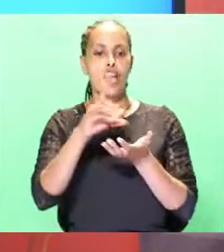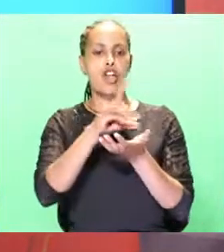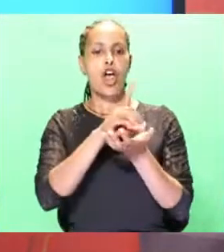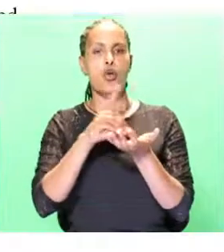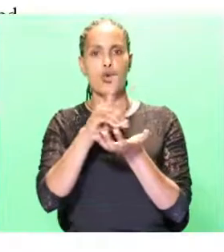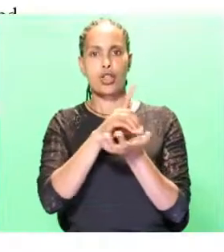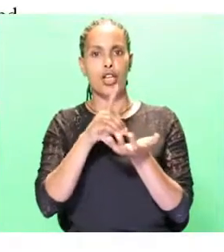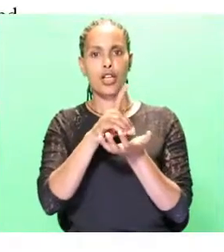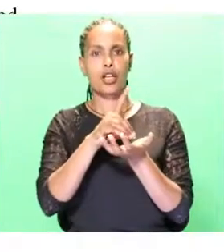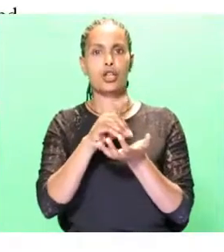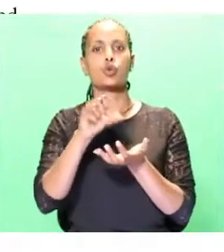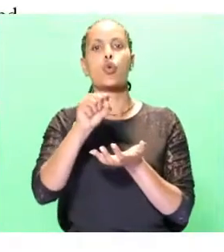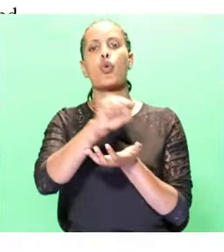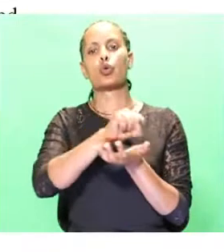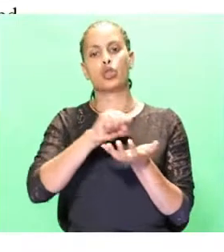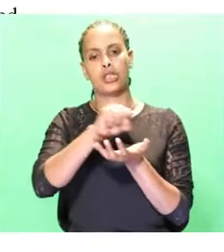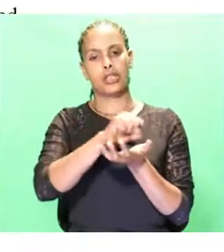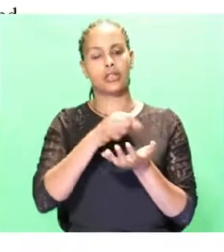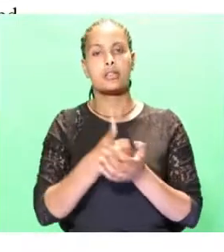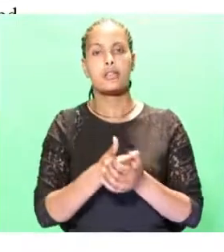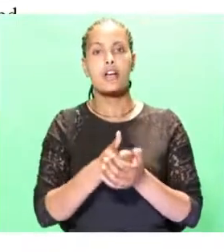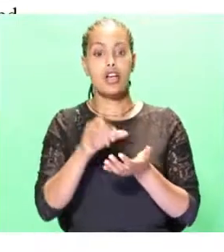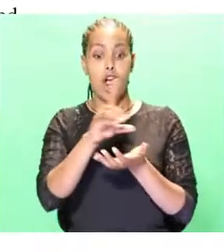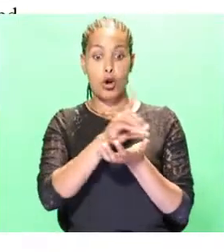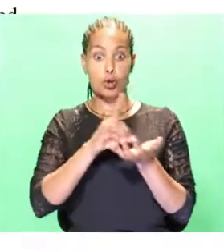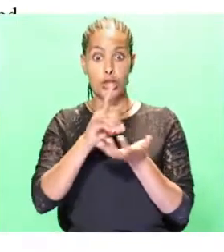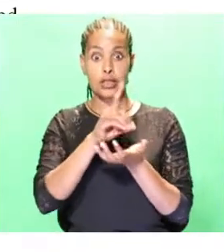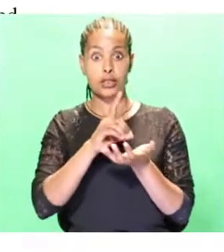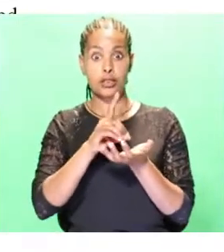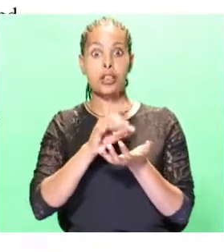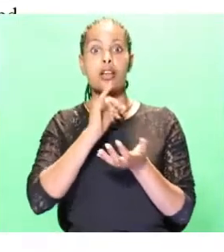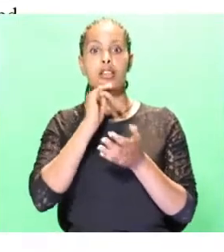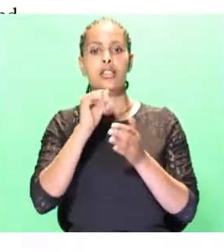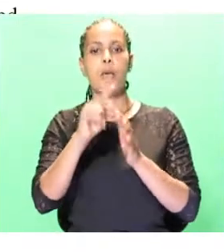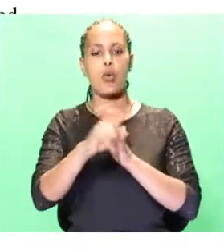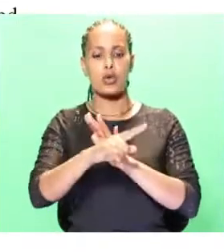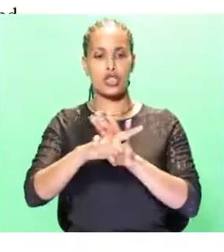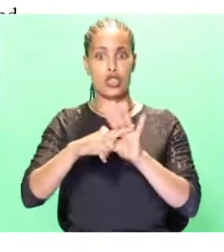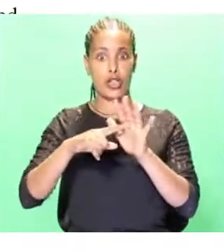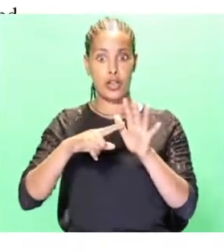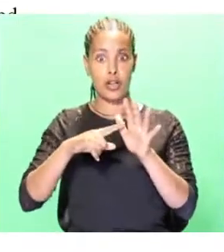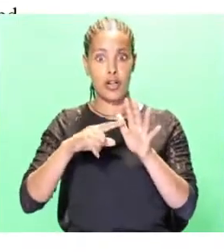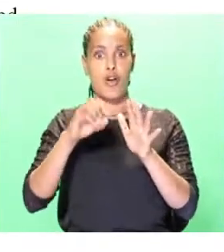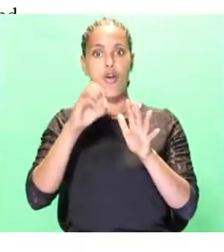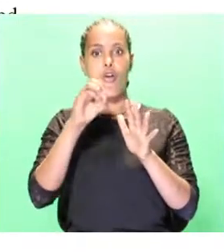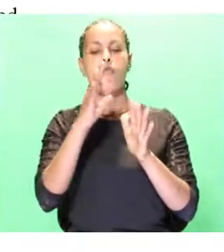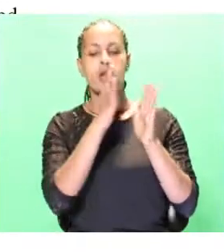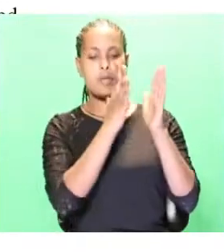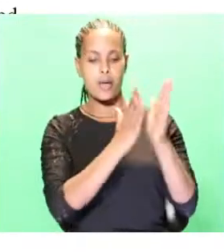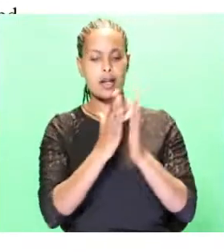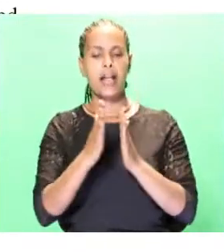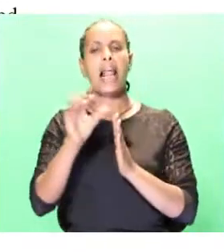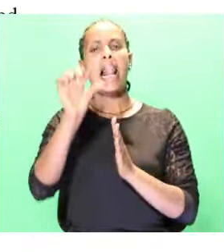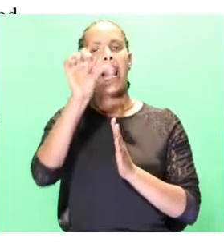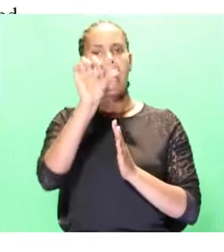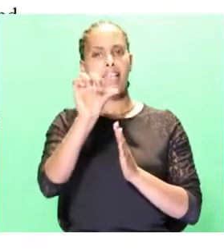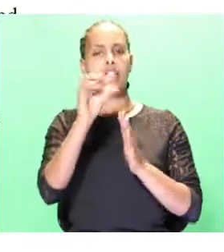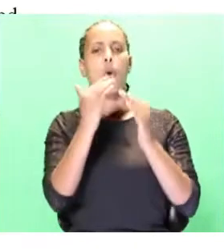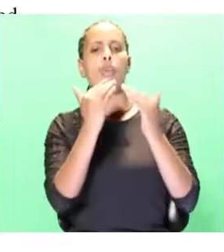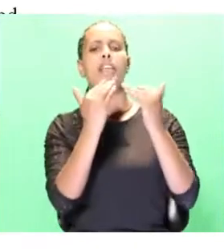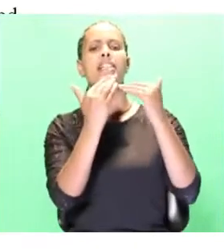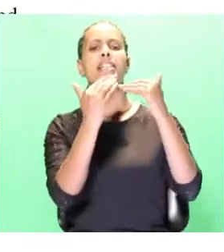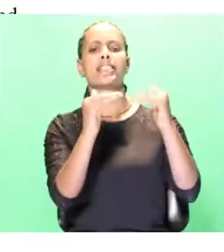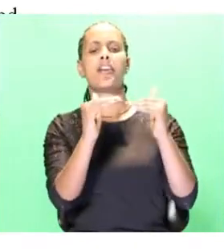diluting solution. Dilution is the procedure of preparing less concentrated